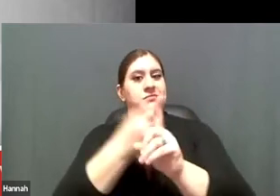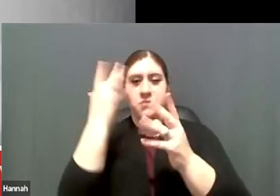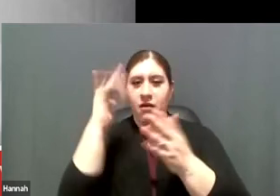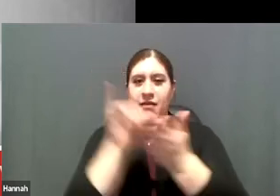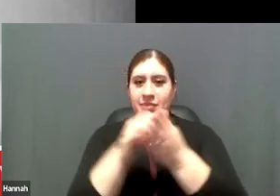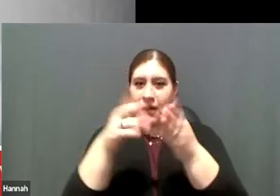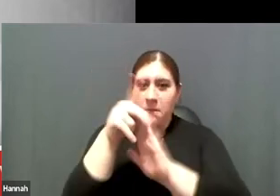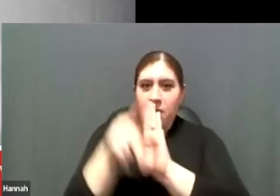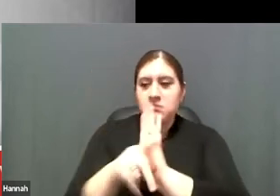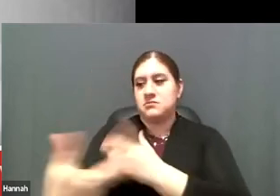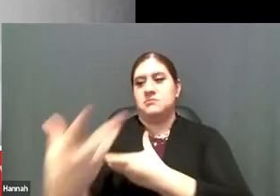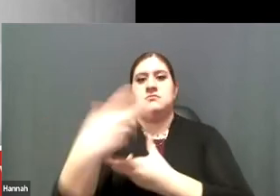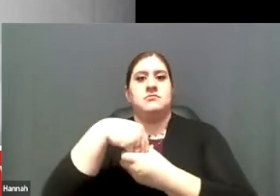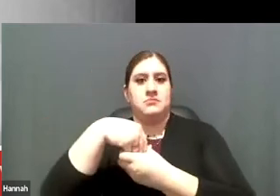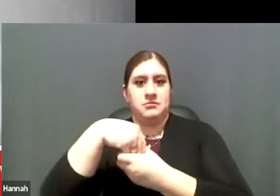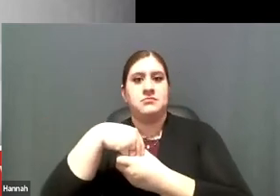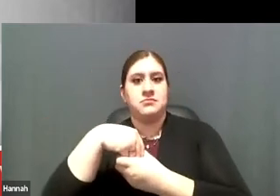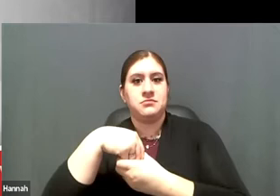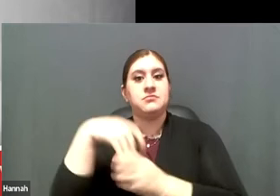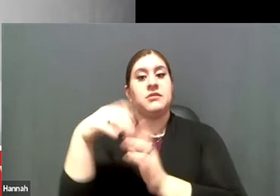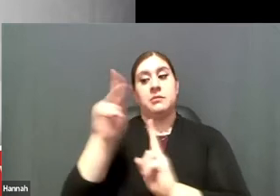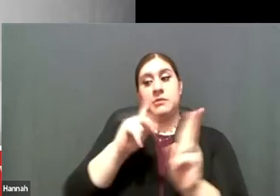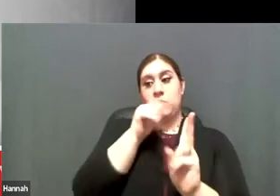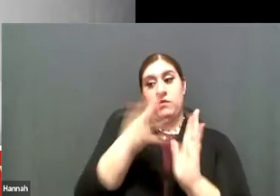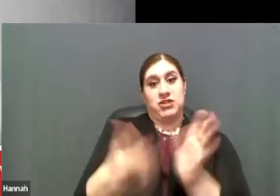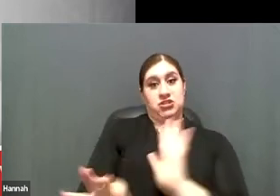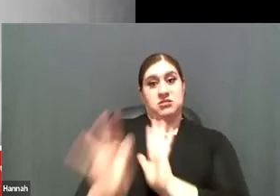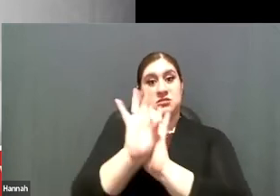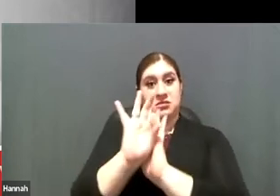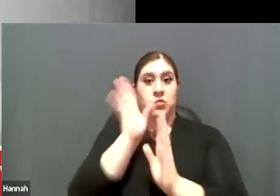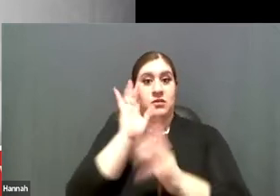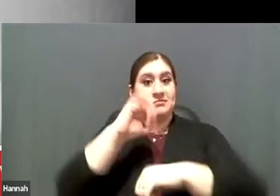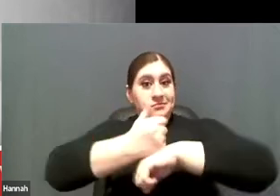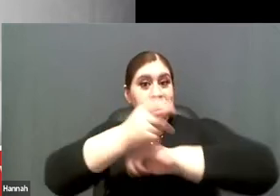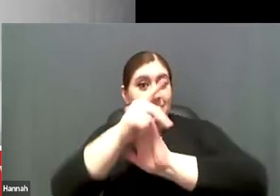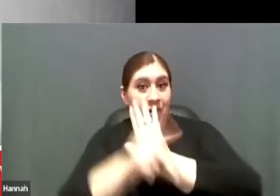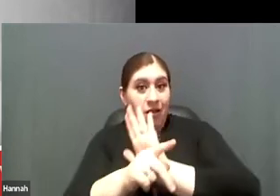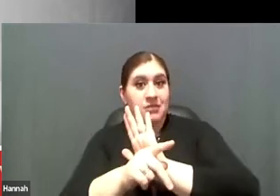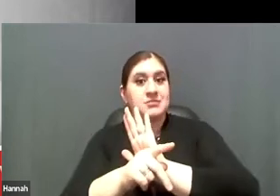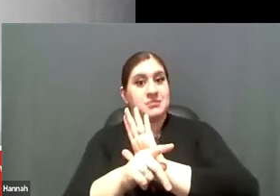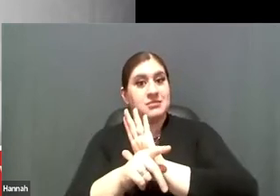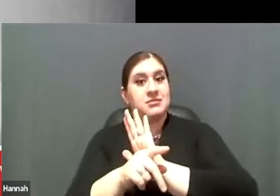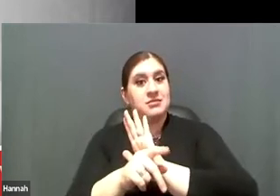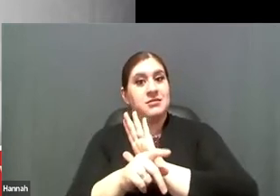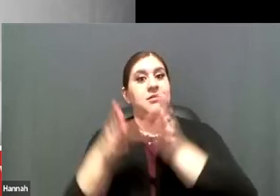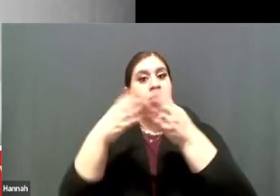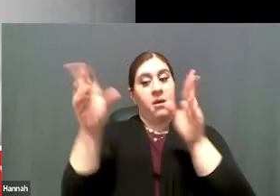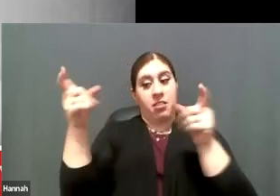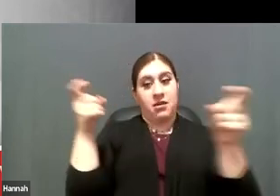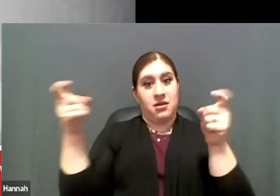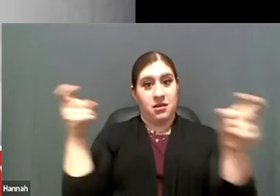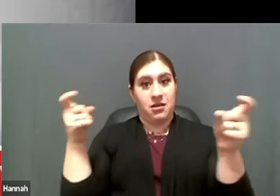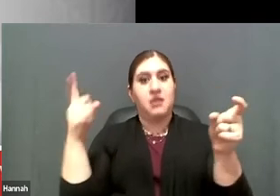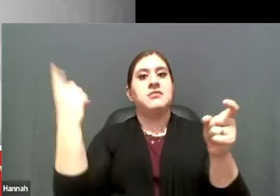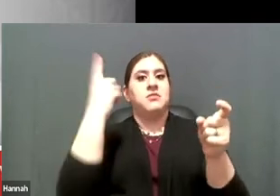policy implementation. Elected officials create policy, appointed officials, public administration. Somebody has